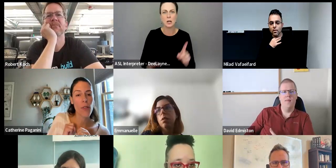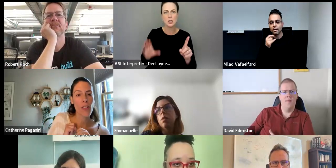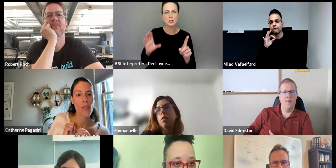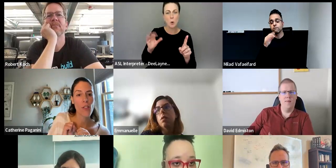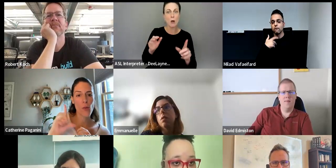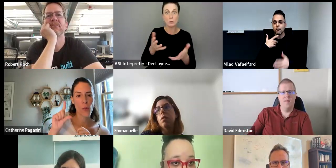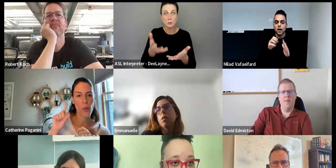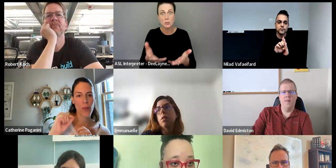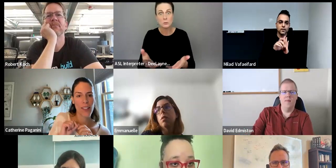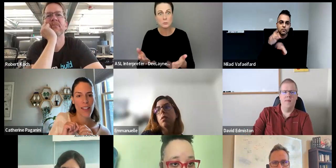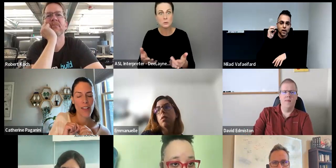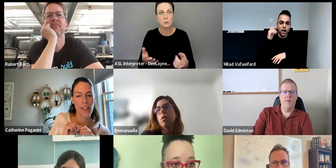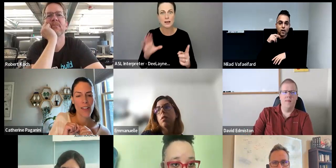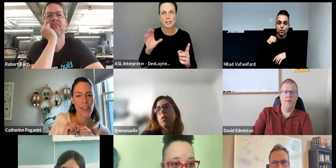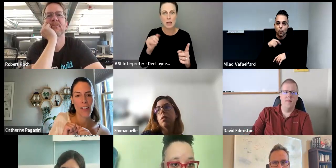there. Oops.